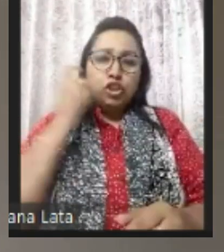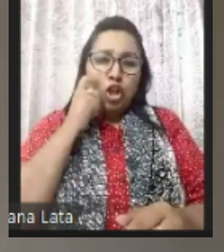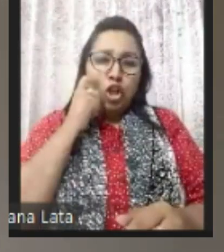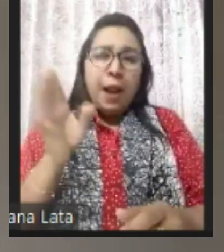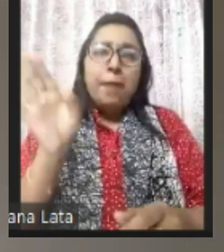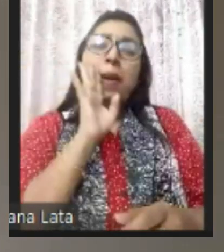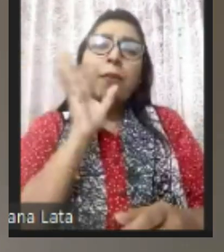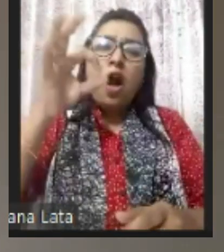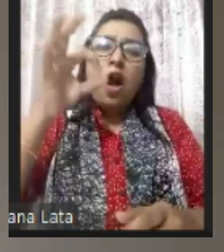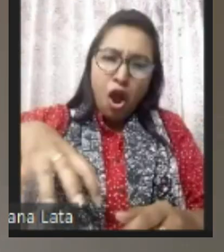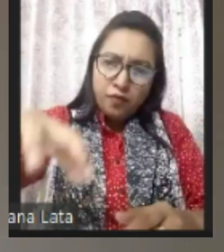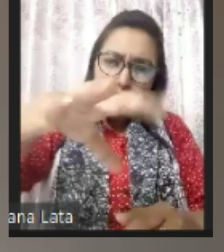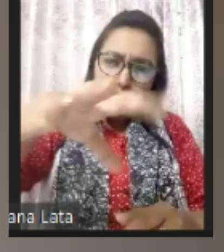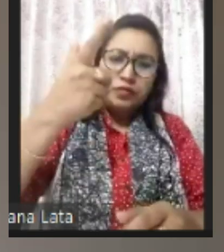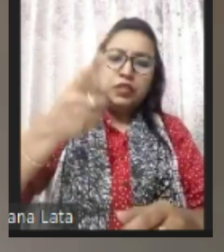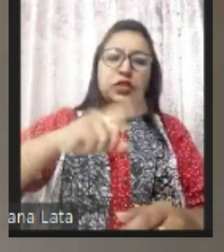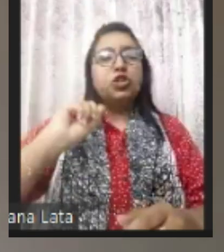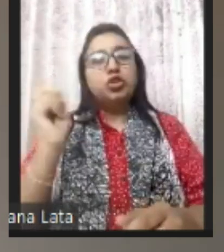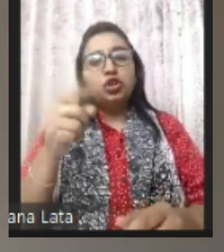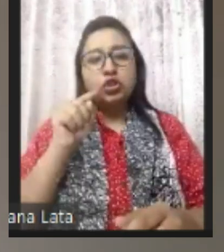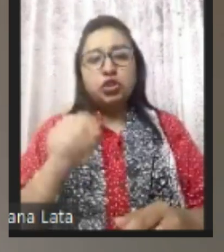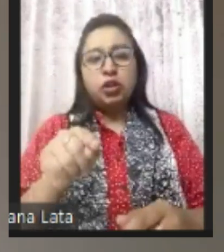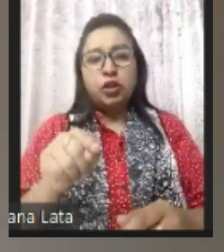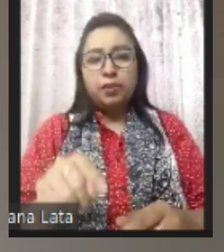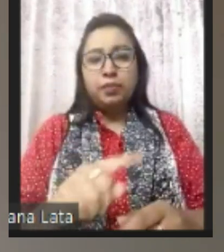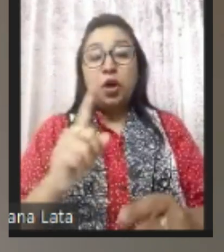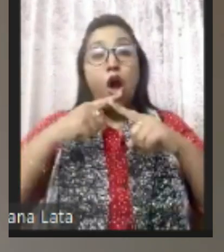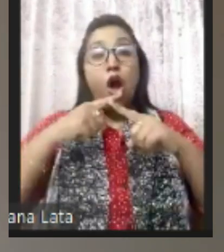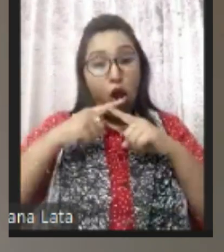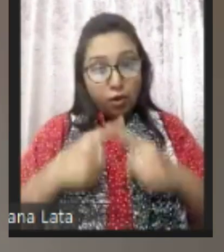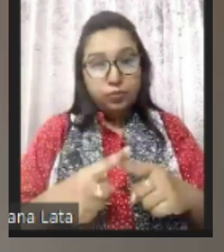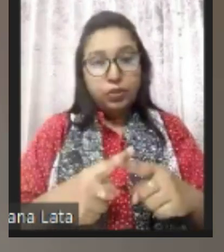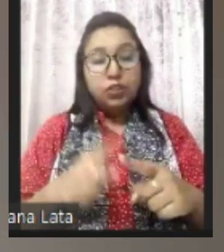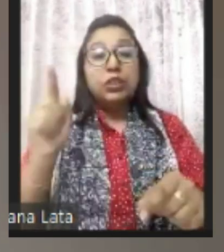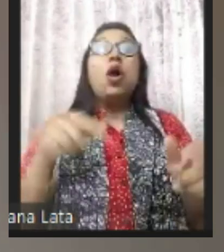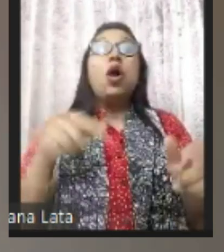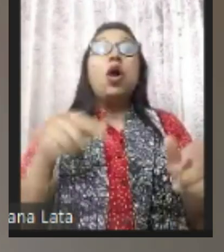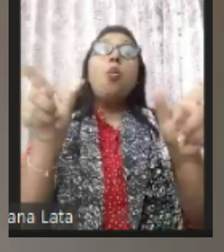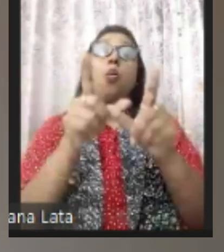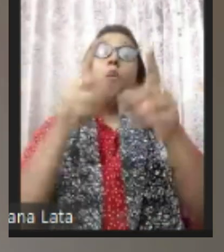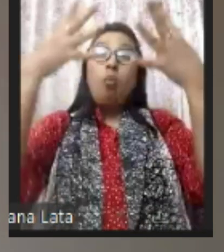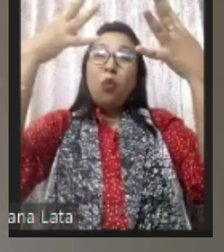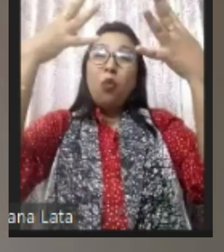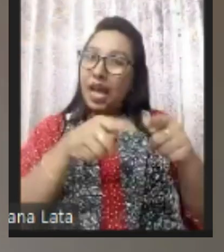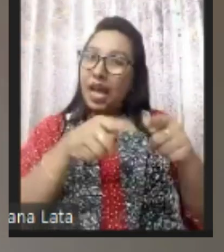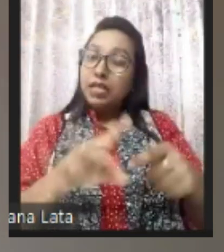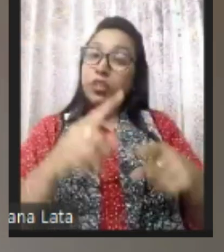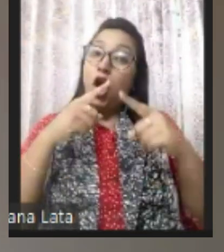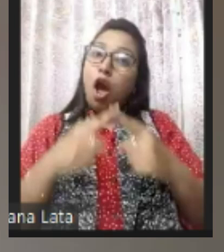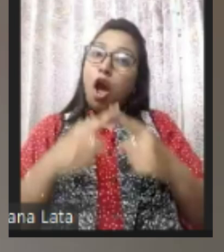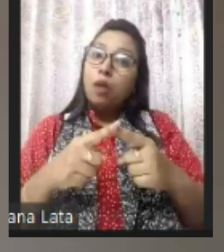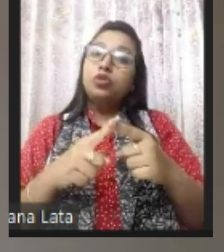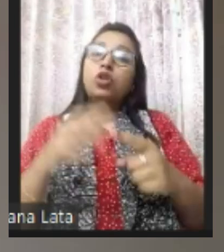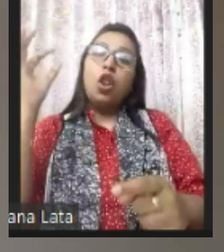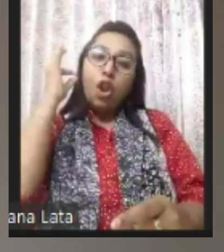and countries across the world to ensure that websites are accessible according to those